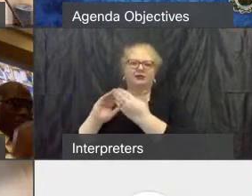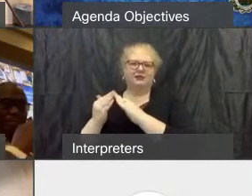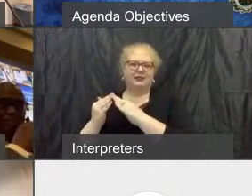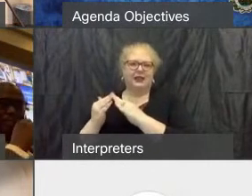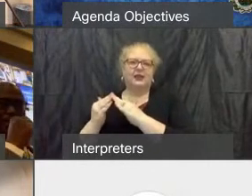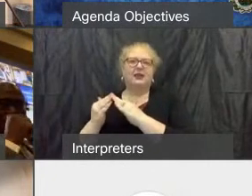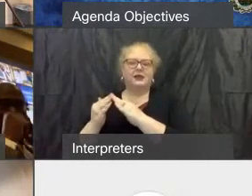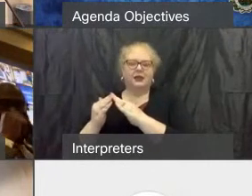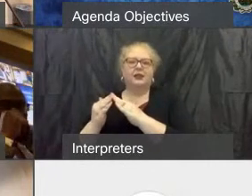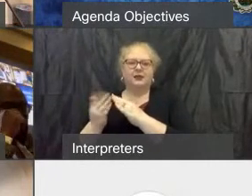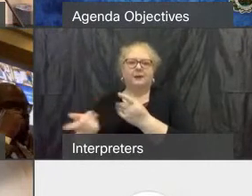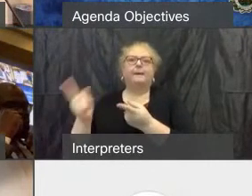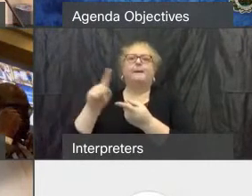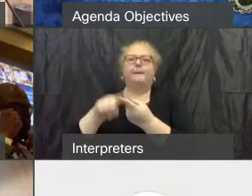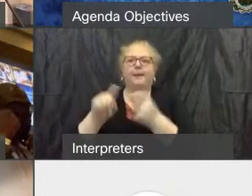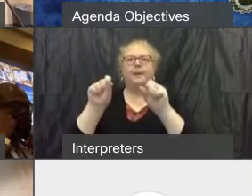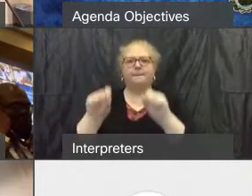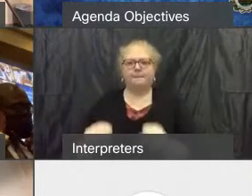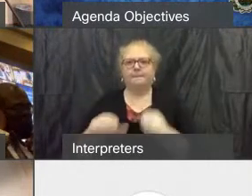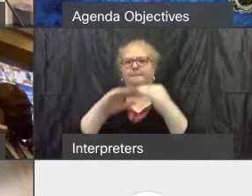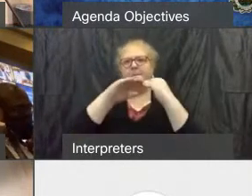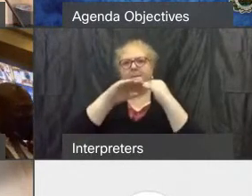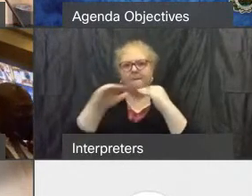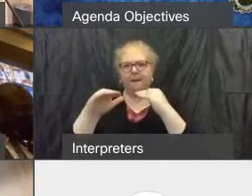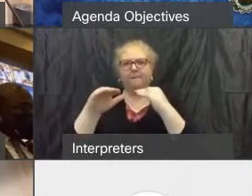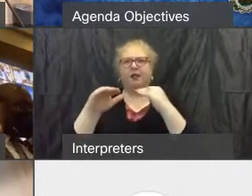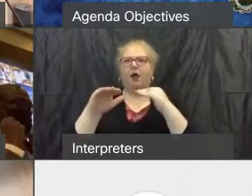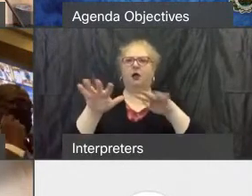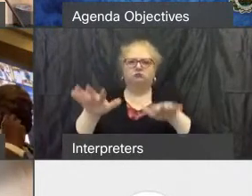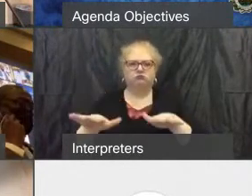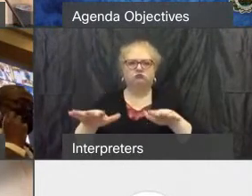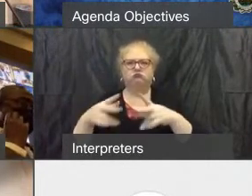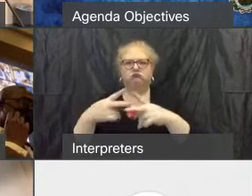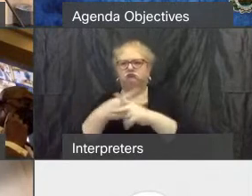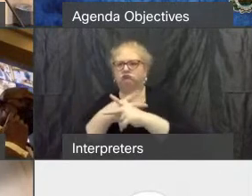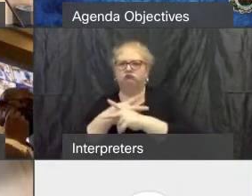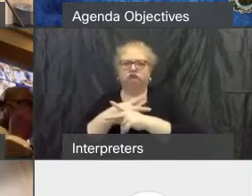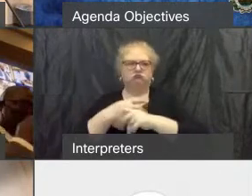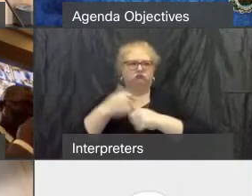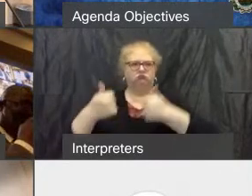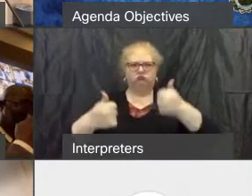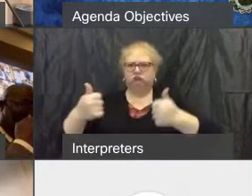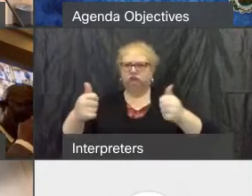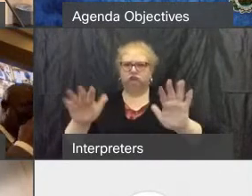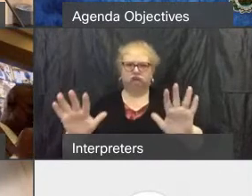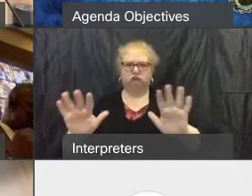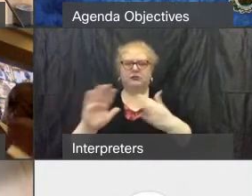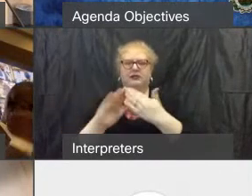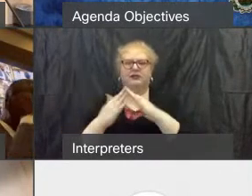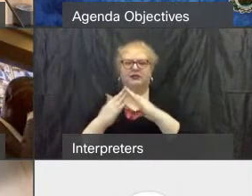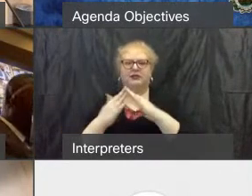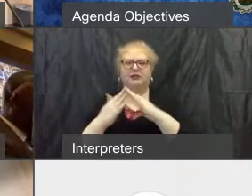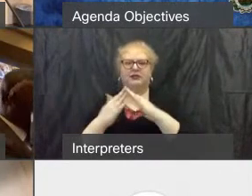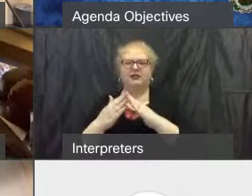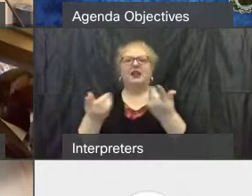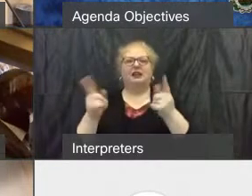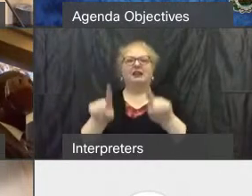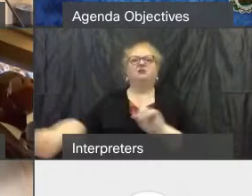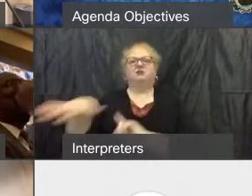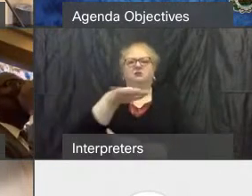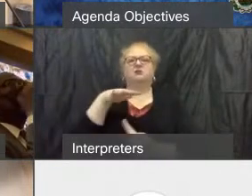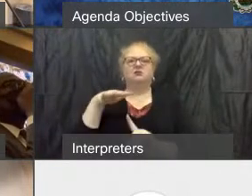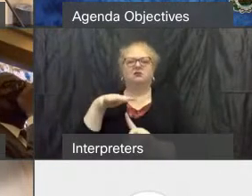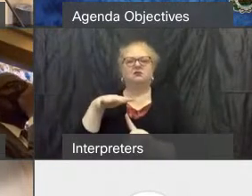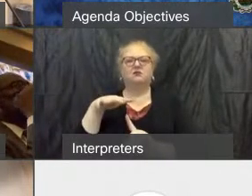to stabilize the situation. And it's the same way it happens around the country, especially in fire services,